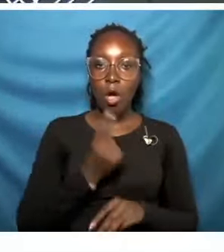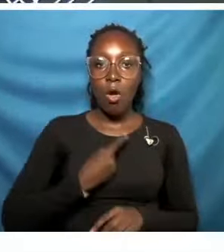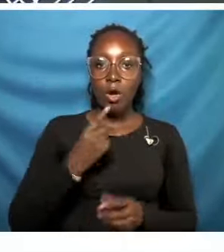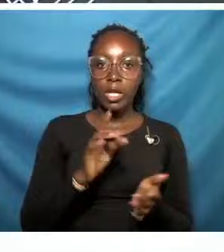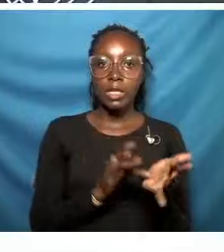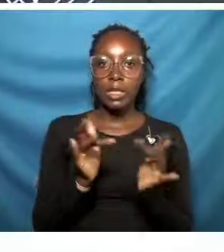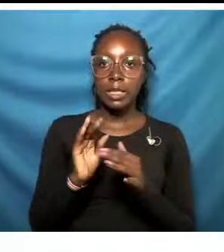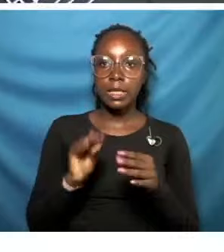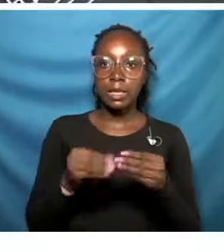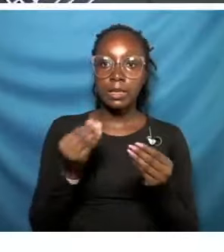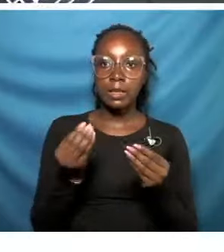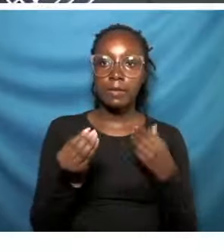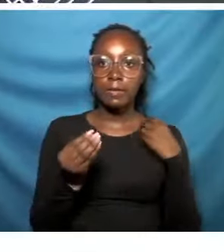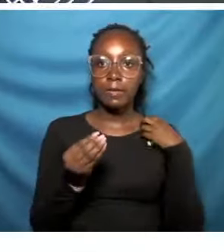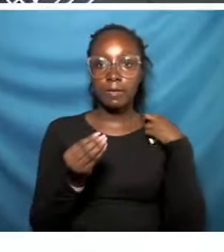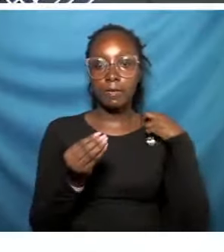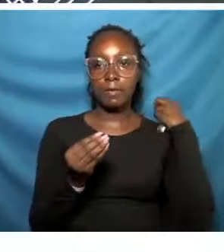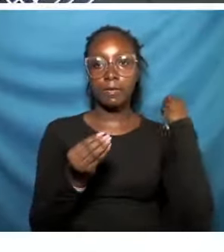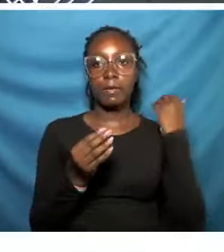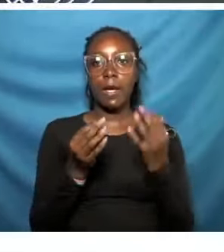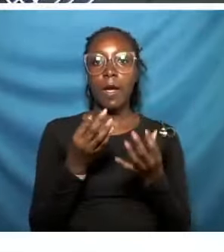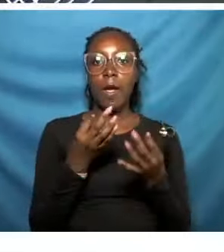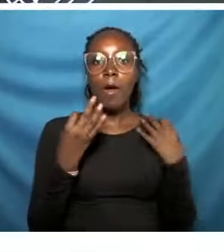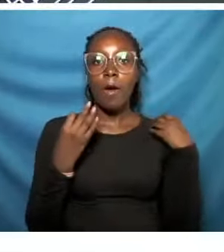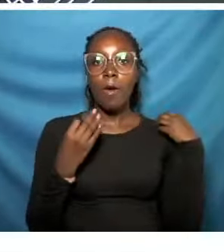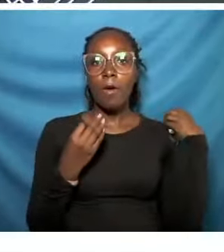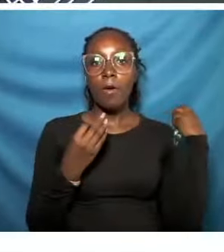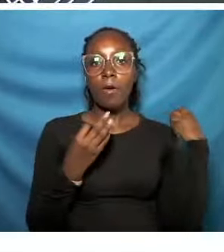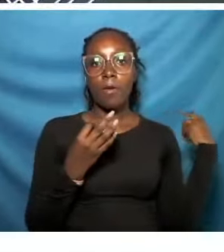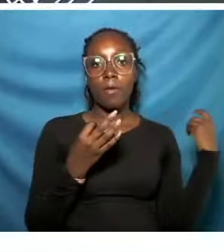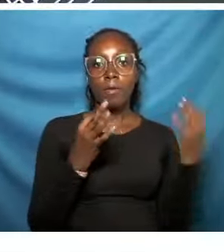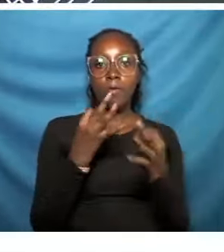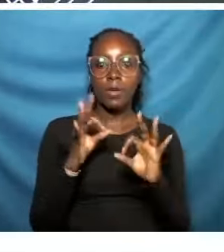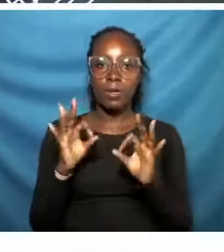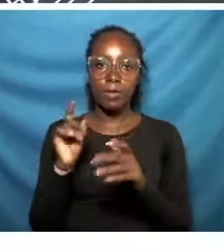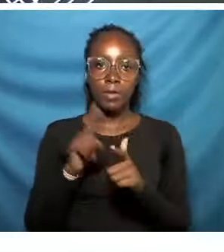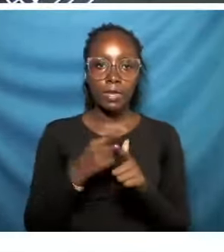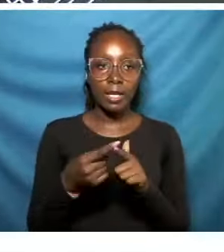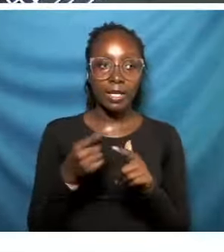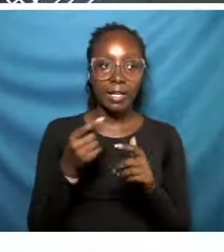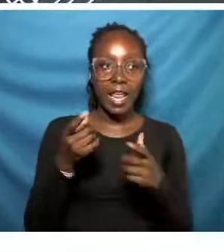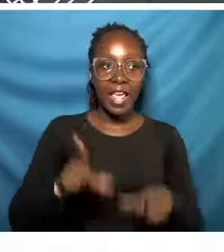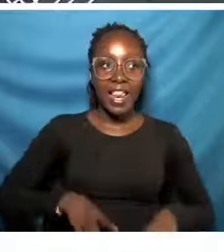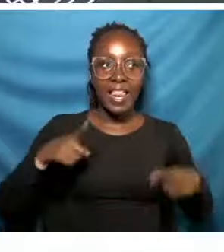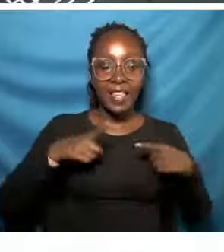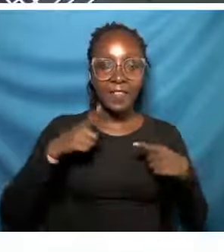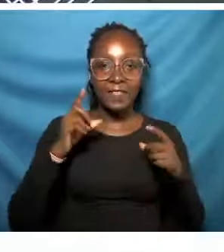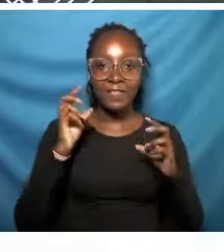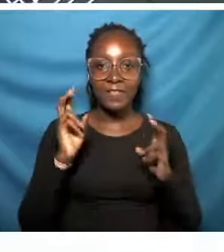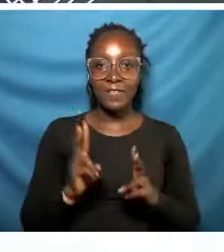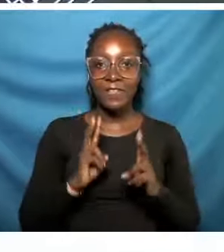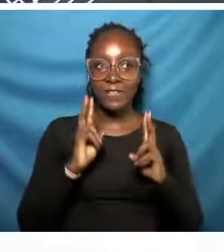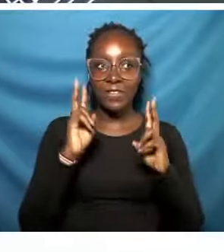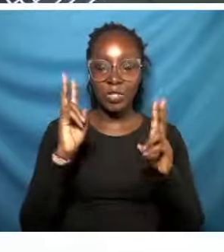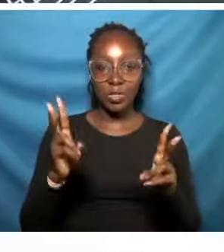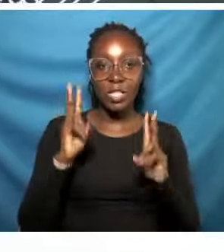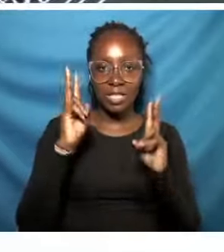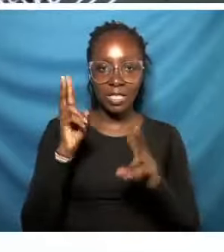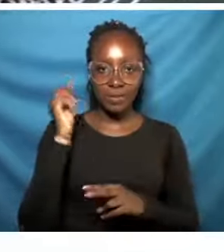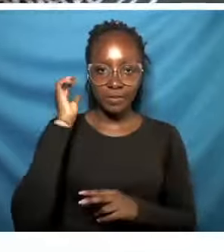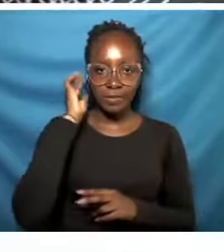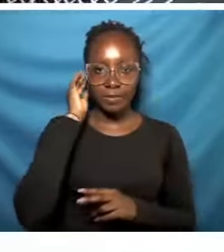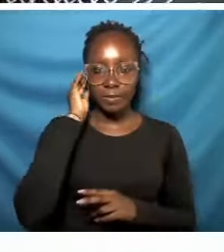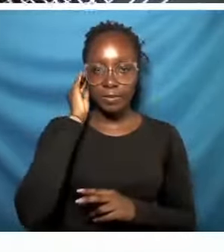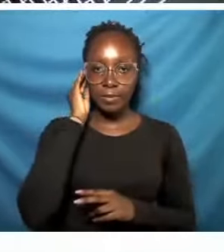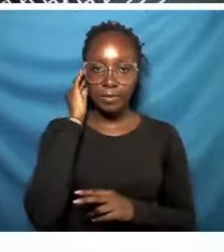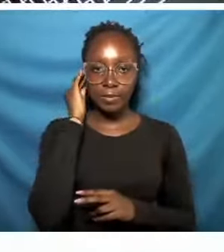freedom so that we can live victoriously. So that would be my breaking news. That would be my newspaper headline. In